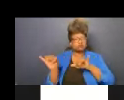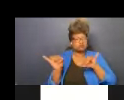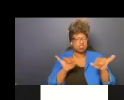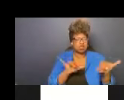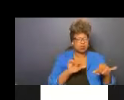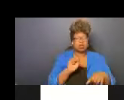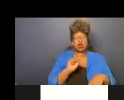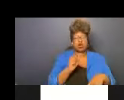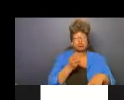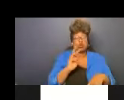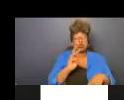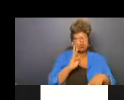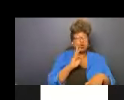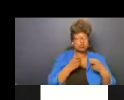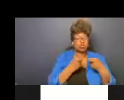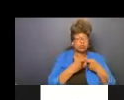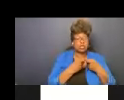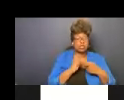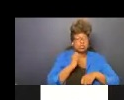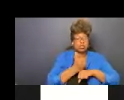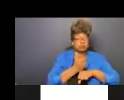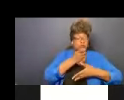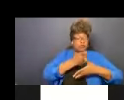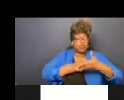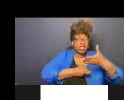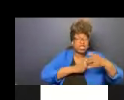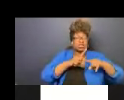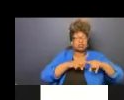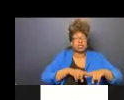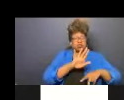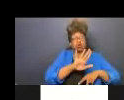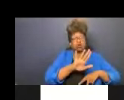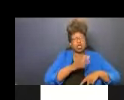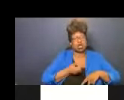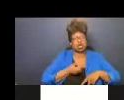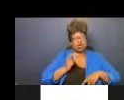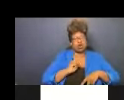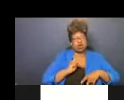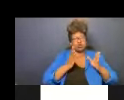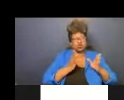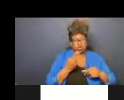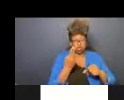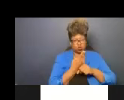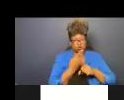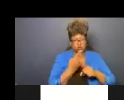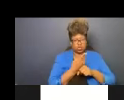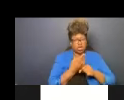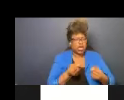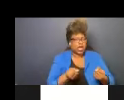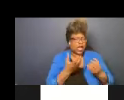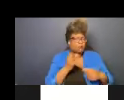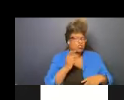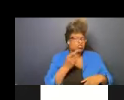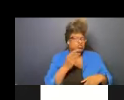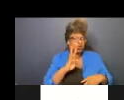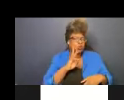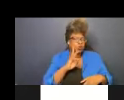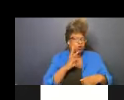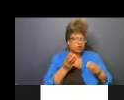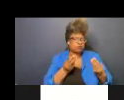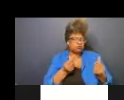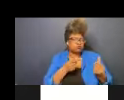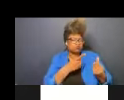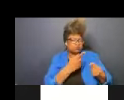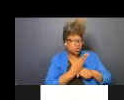fee based on the property owner's usage of the stormwater system. So how much stormwater a property generates. And that would be based on how